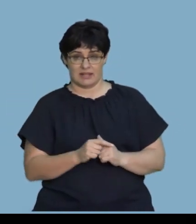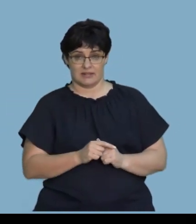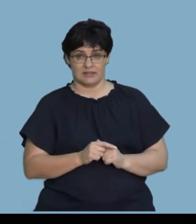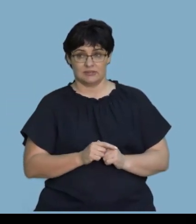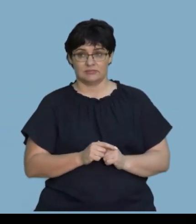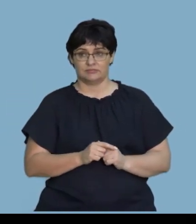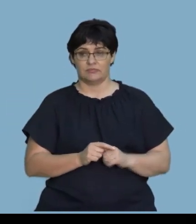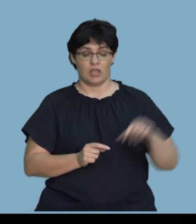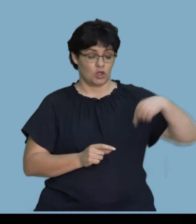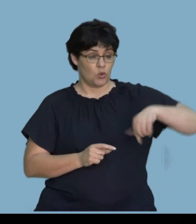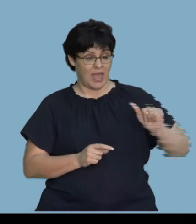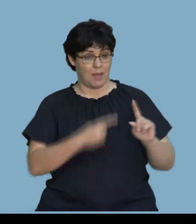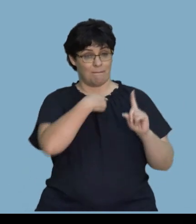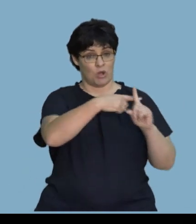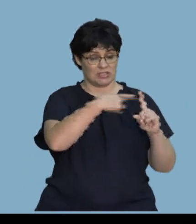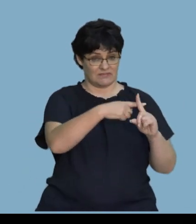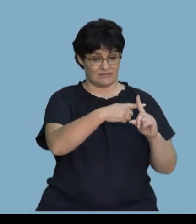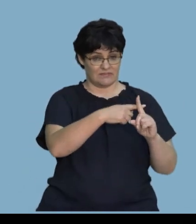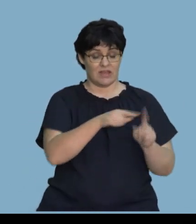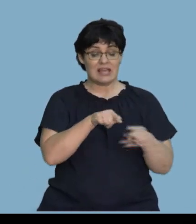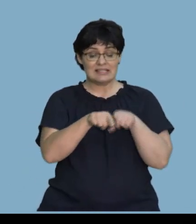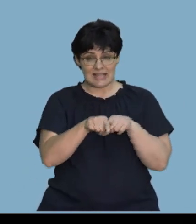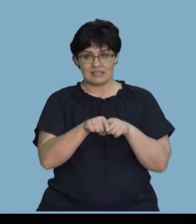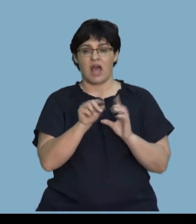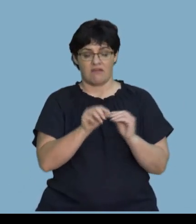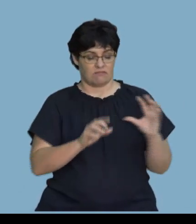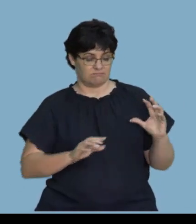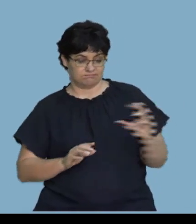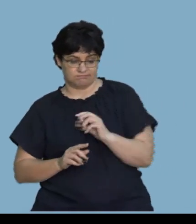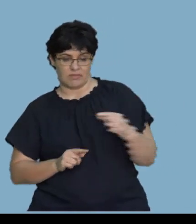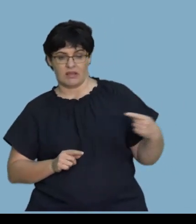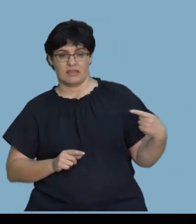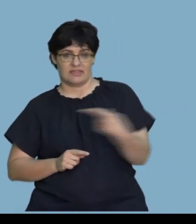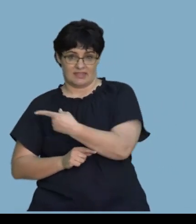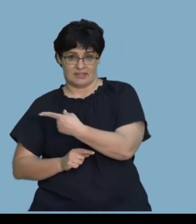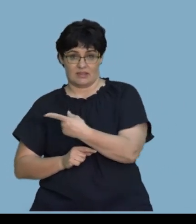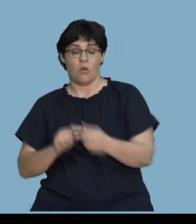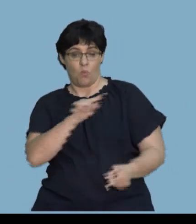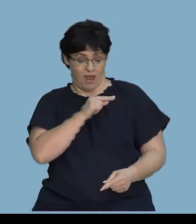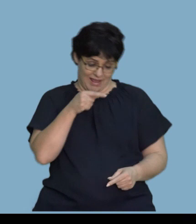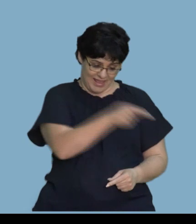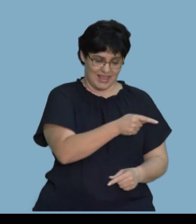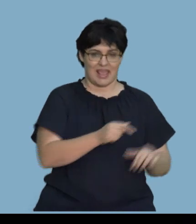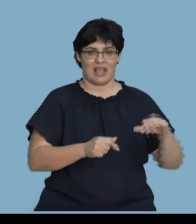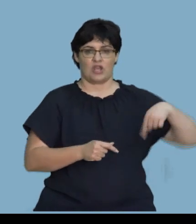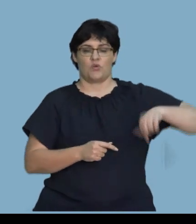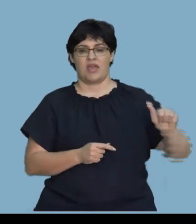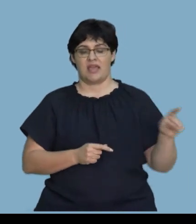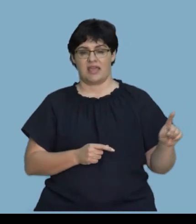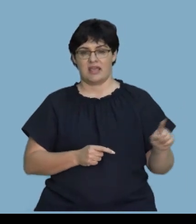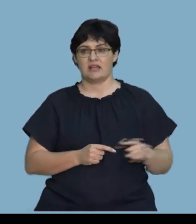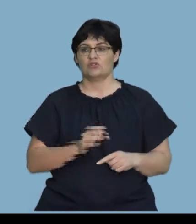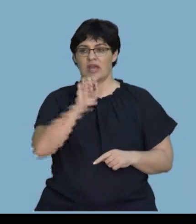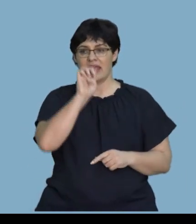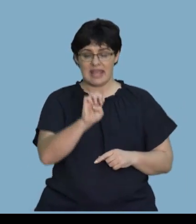because QA is positive, the test charge will experience a force in that direction due to QA. So let's call that E